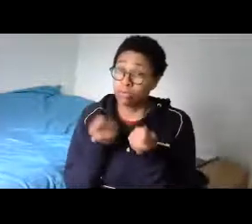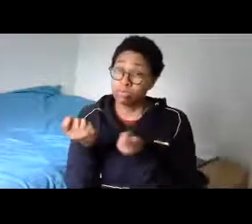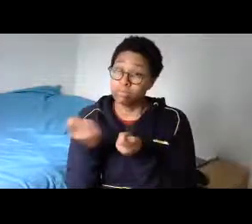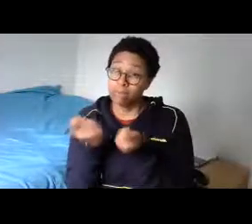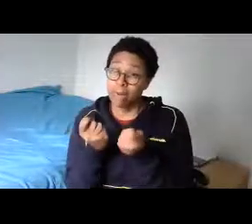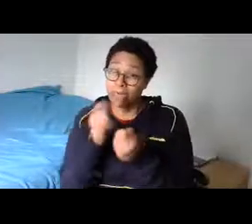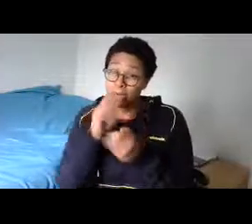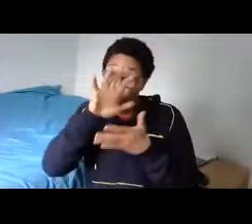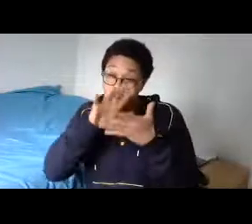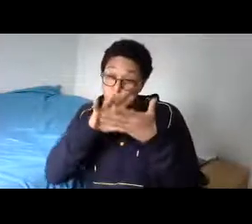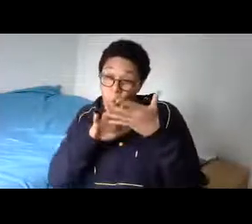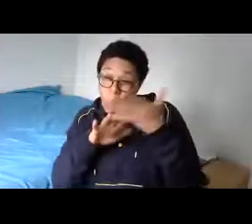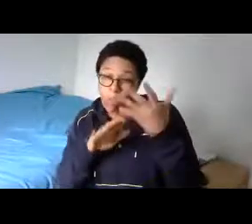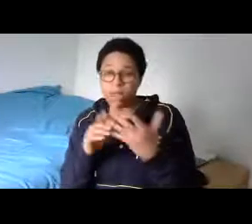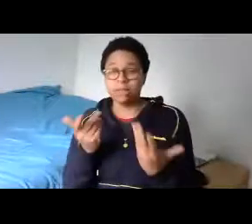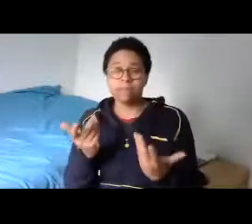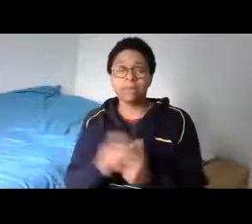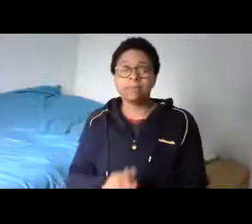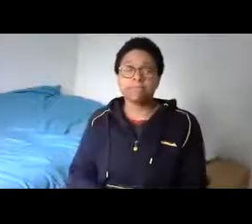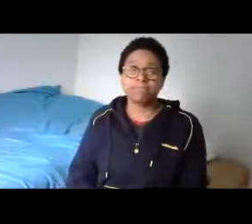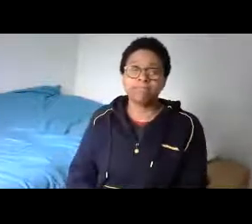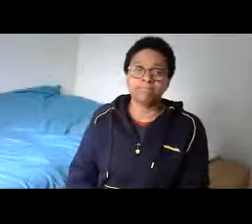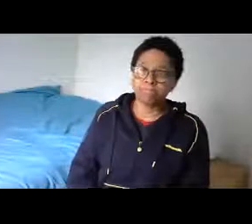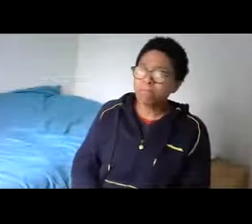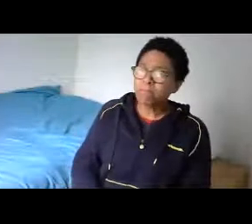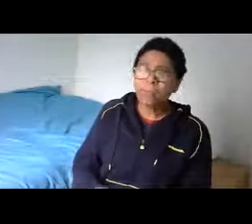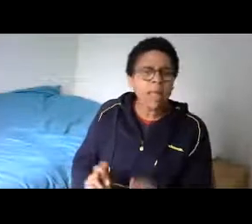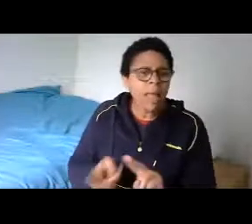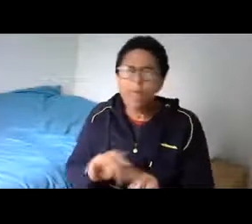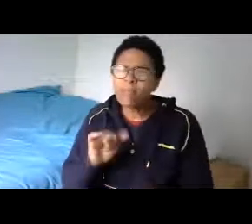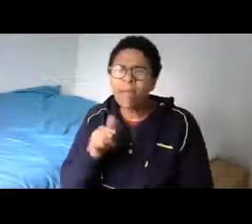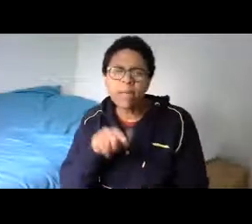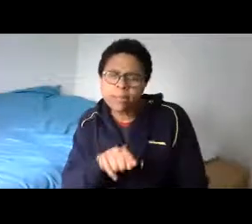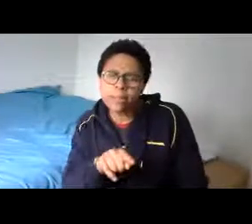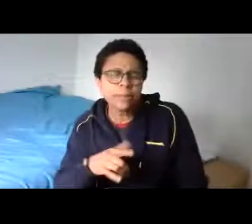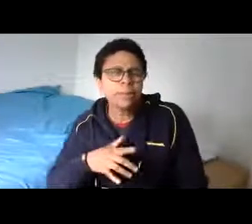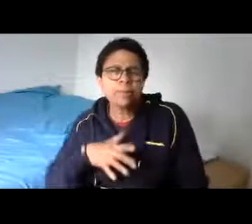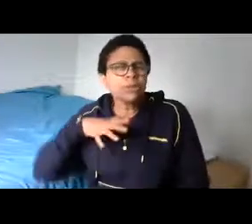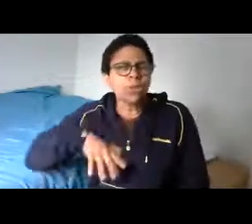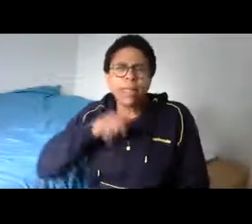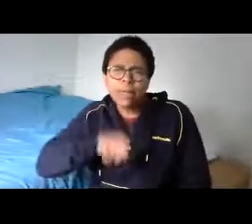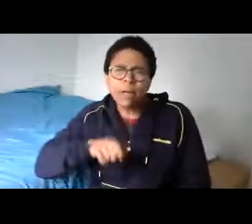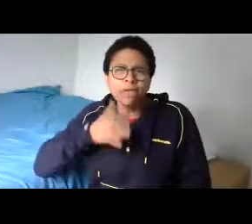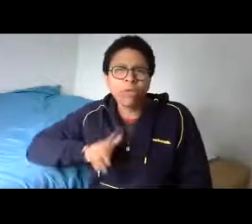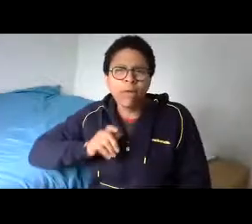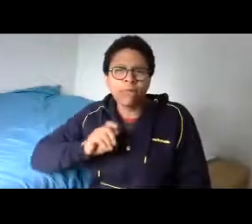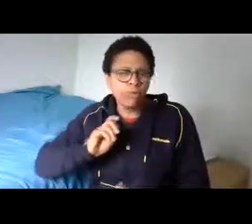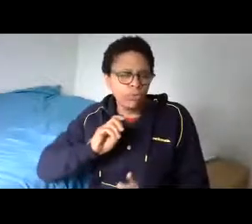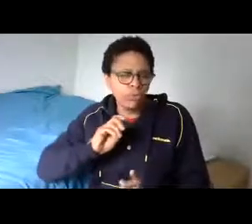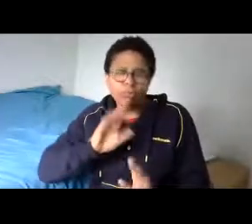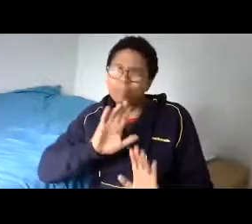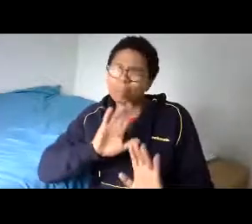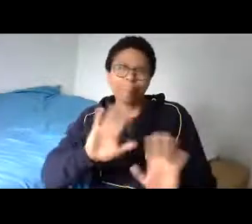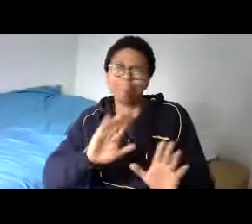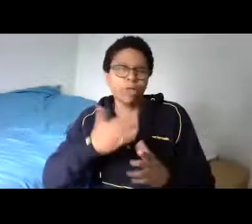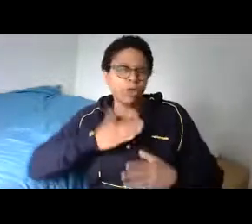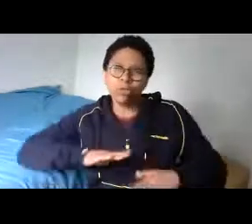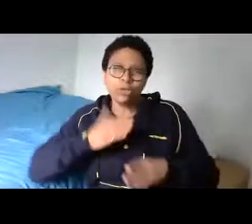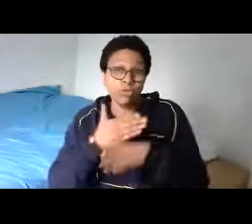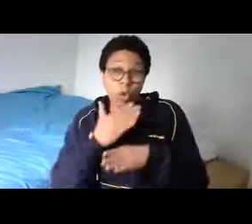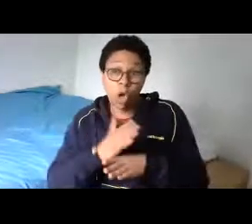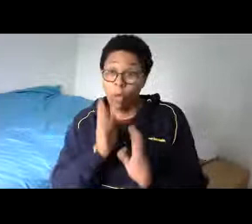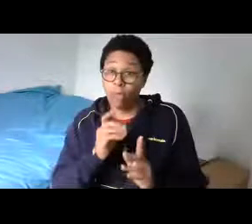potentially holiday pay. If you make people redundant, you have to pay the redundancy. If you also have to pay